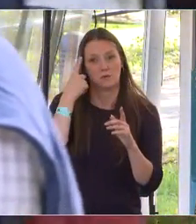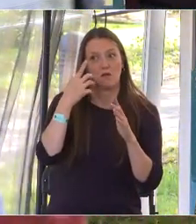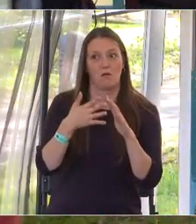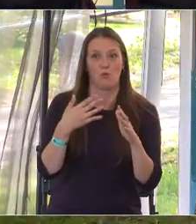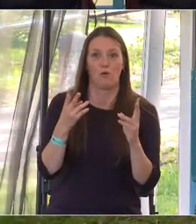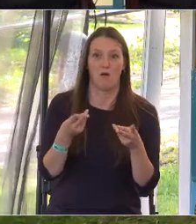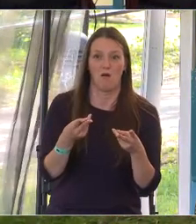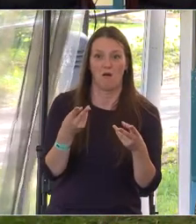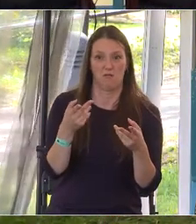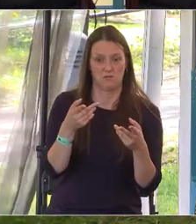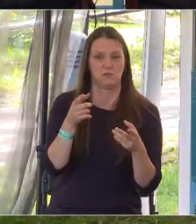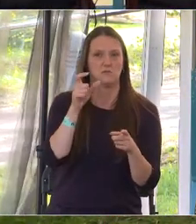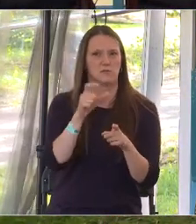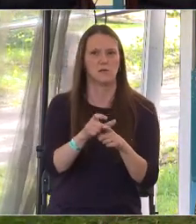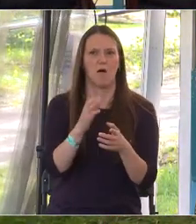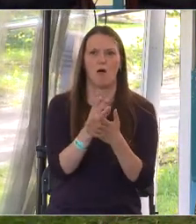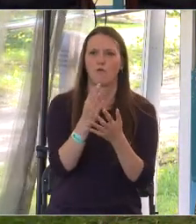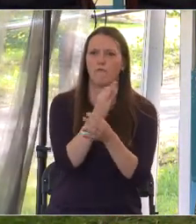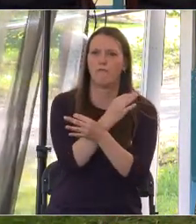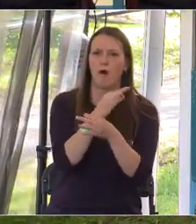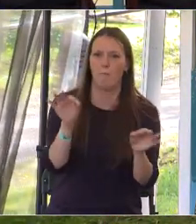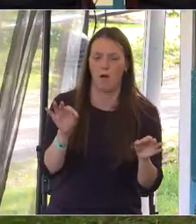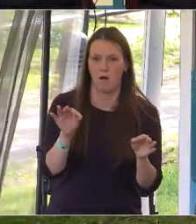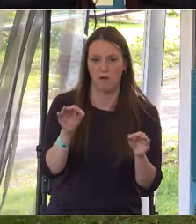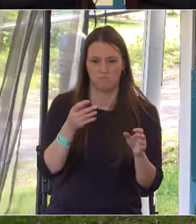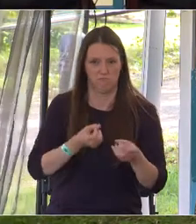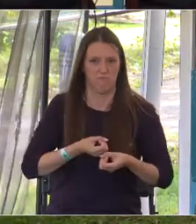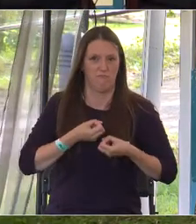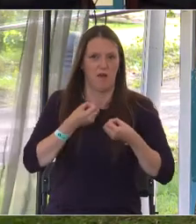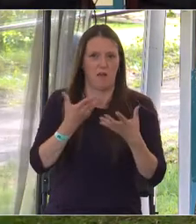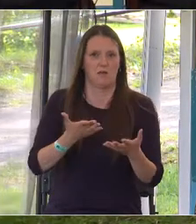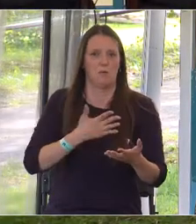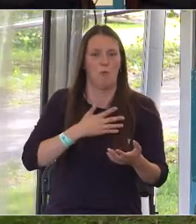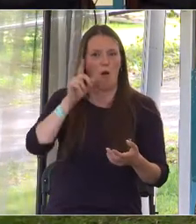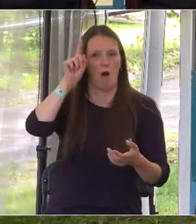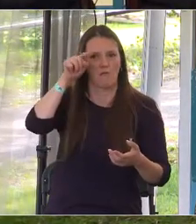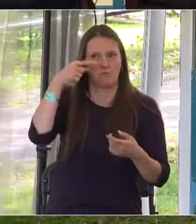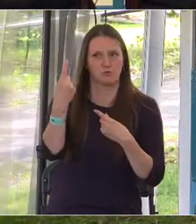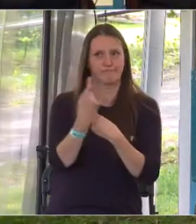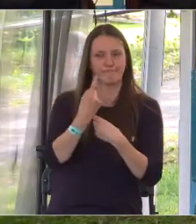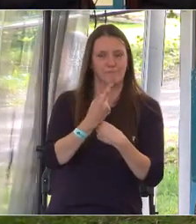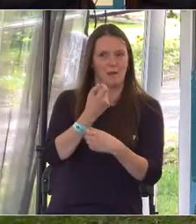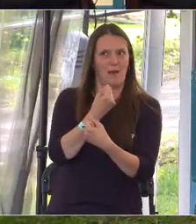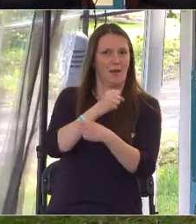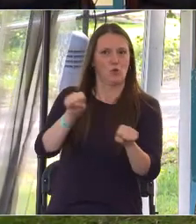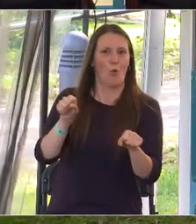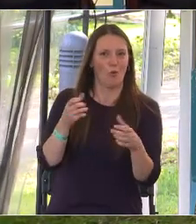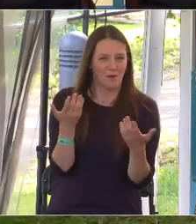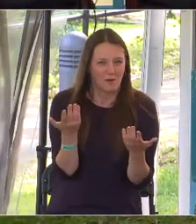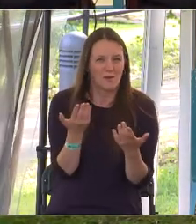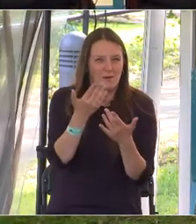of the freedom of speech. Somebody really wants to express their opinion and